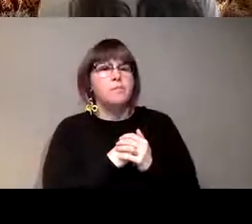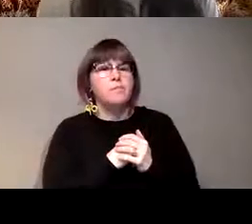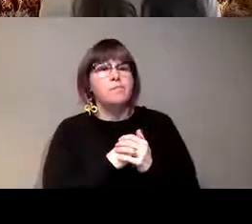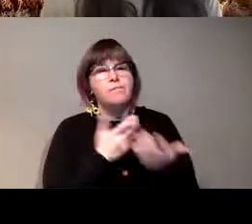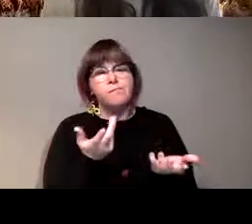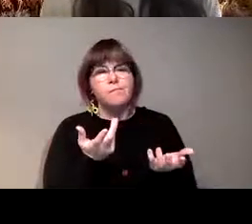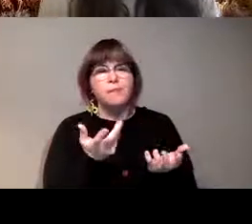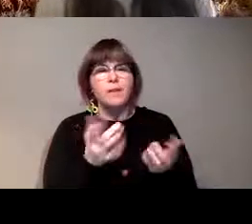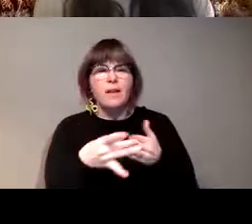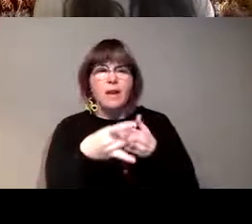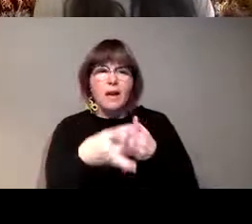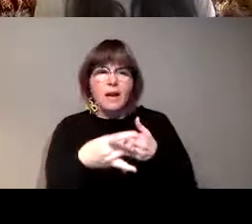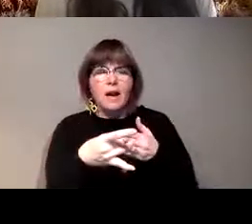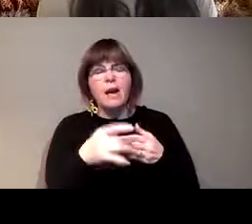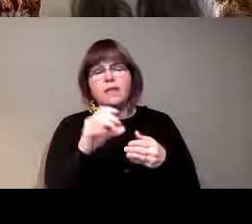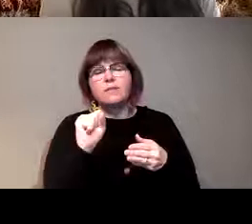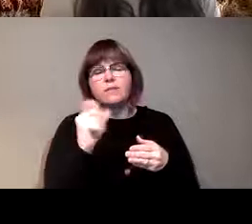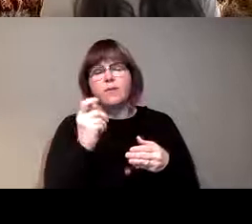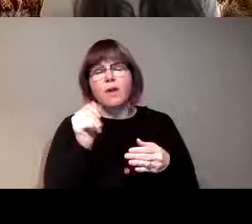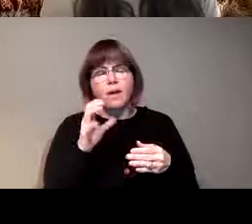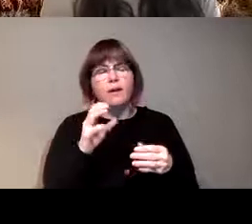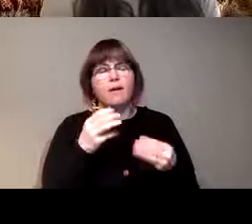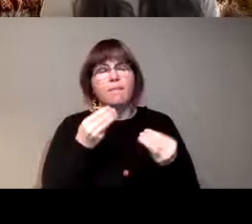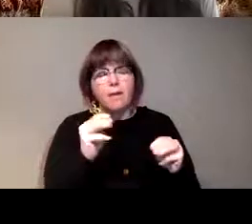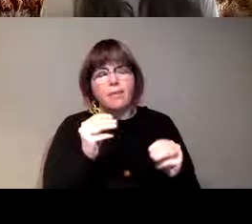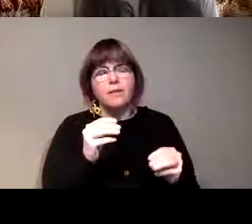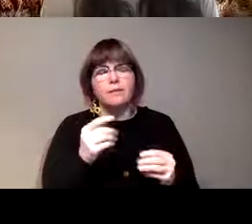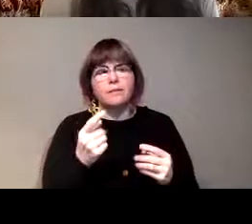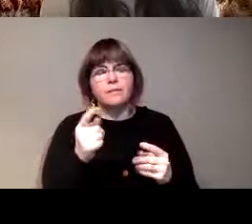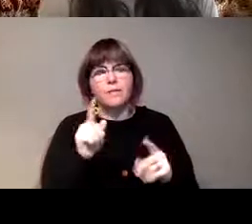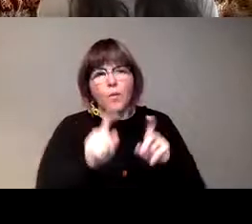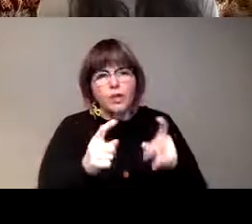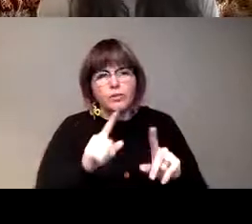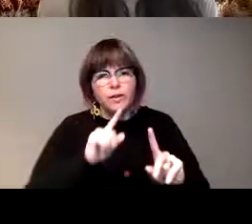of guided Socratic method question and answer